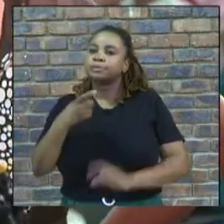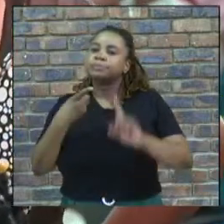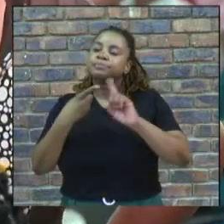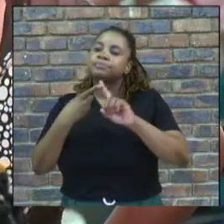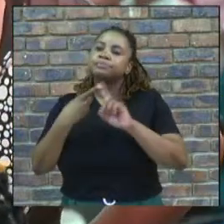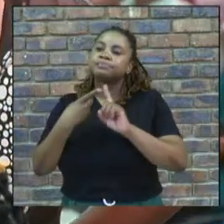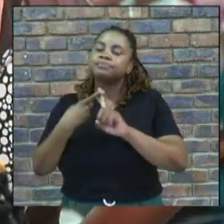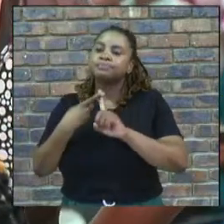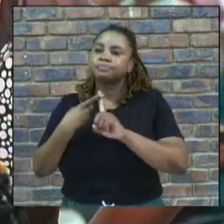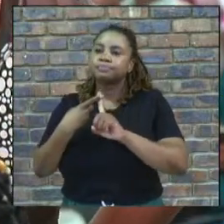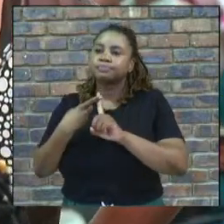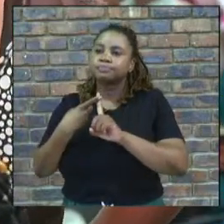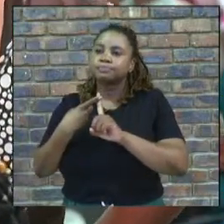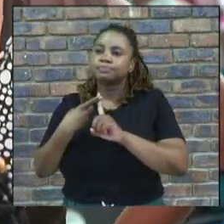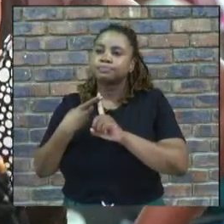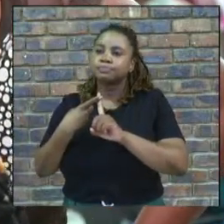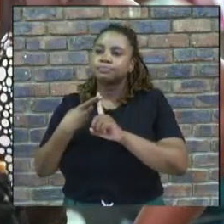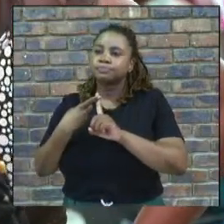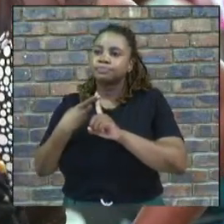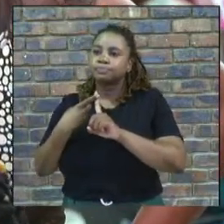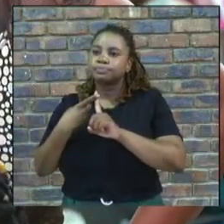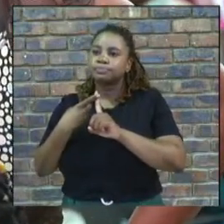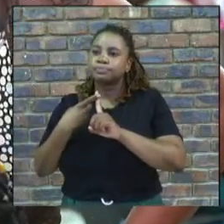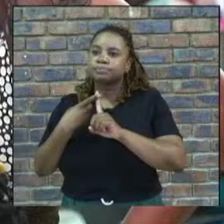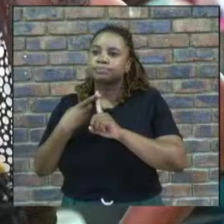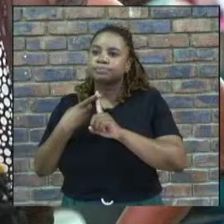Umbuzo wami wokuqala